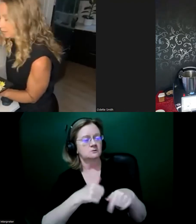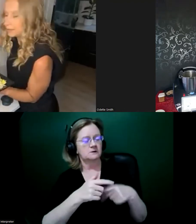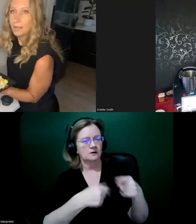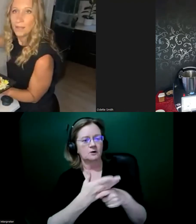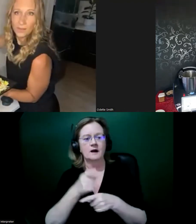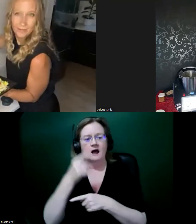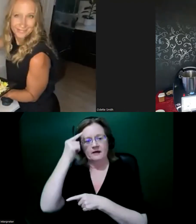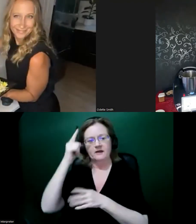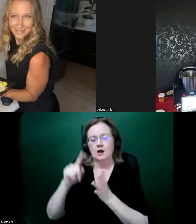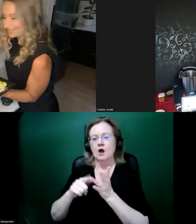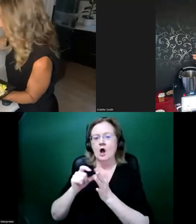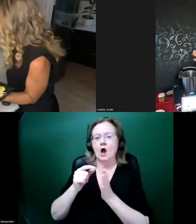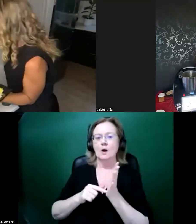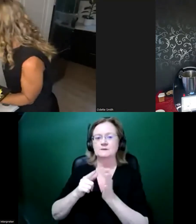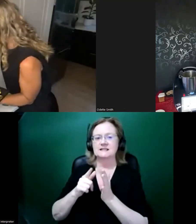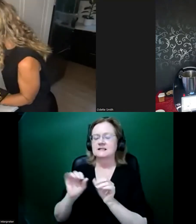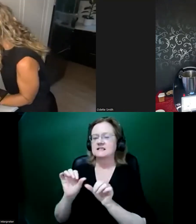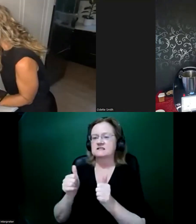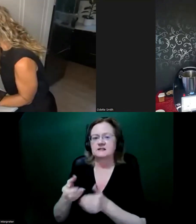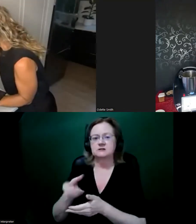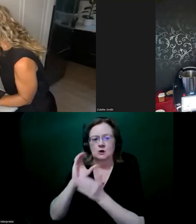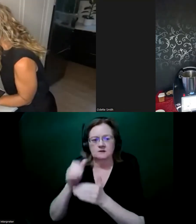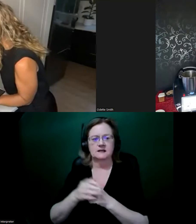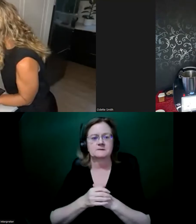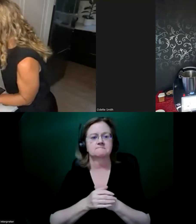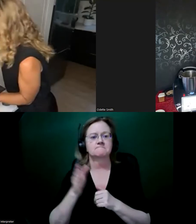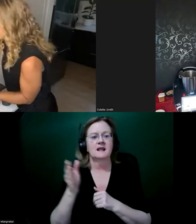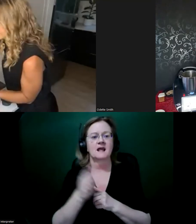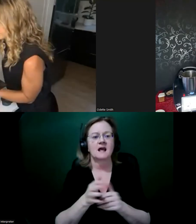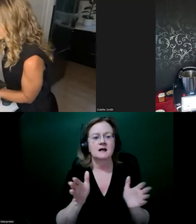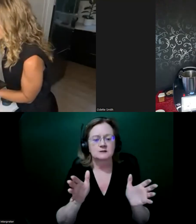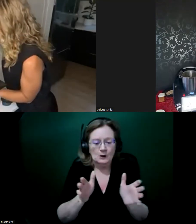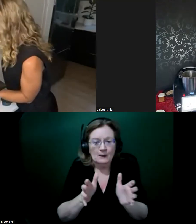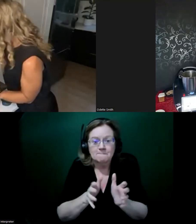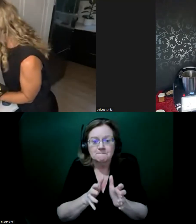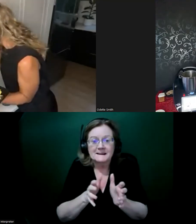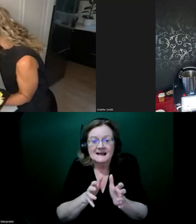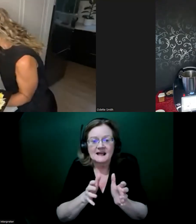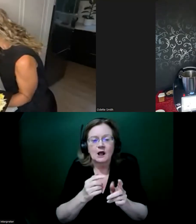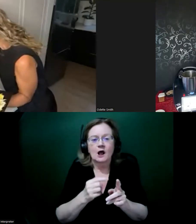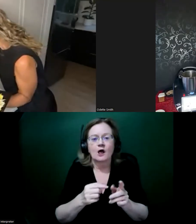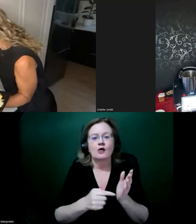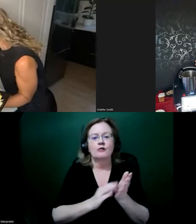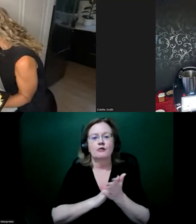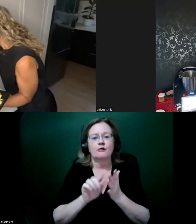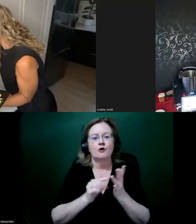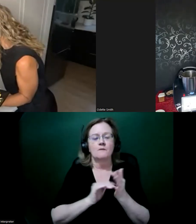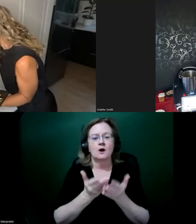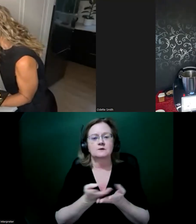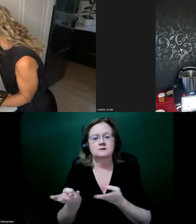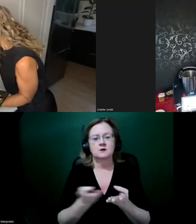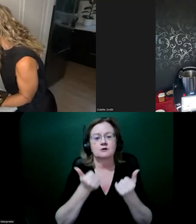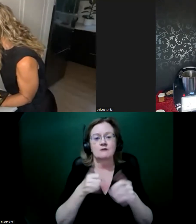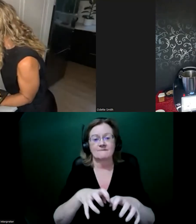to her cocktail. Yeah. So mini thermoserver, perfect for keeping your ice cool. If you don't know, guys, thermoservers are actually one of